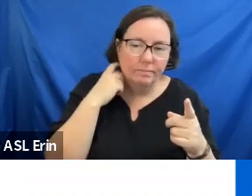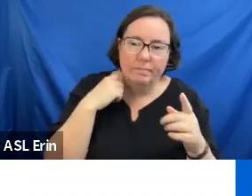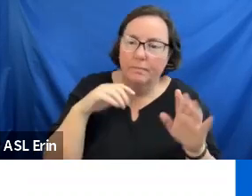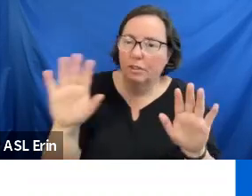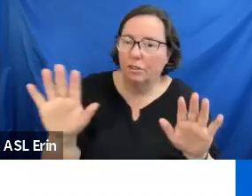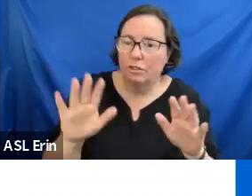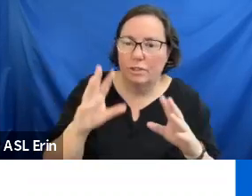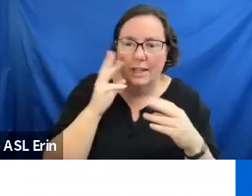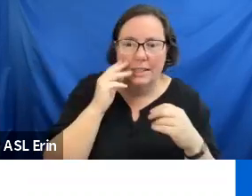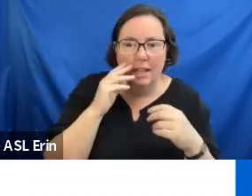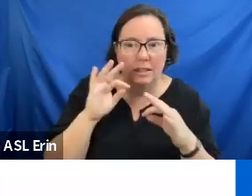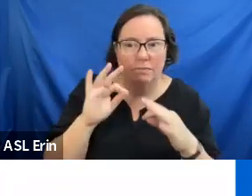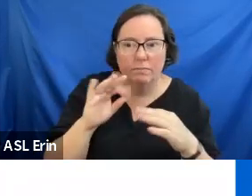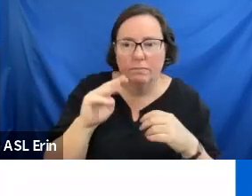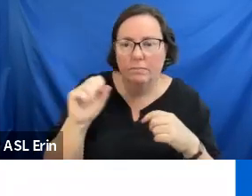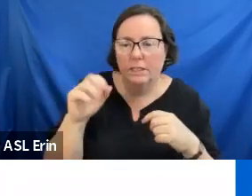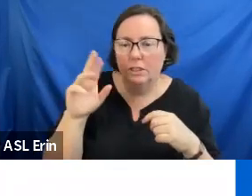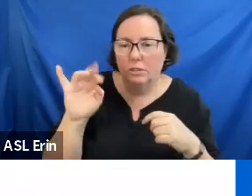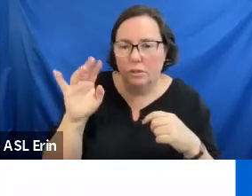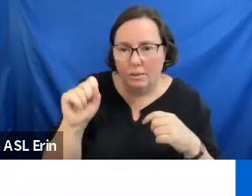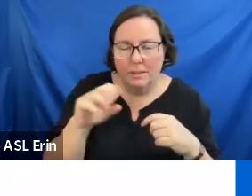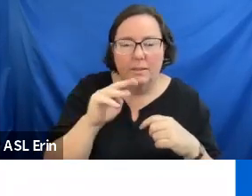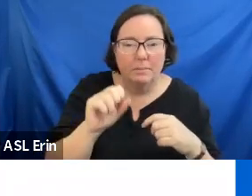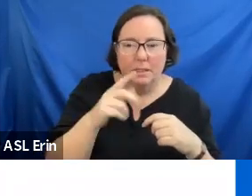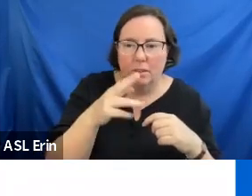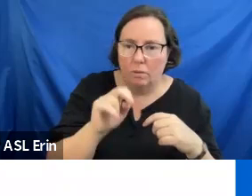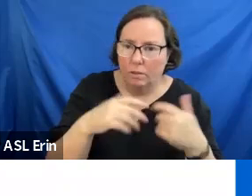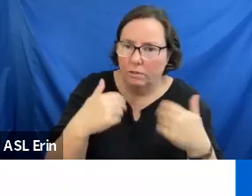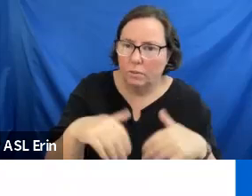data, Ms. Roberts and Ms. Hogan, a lot of work.